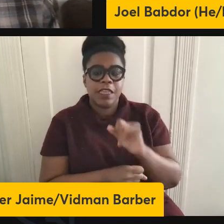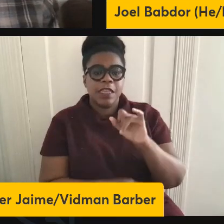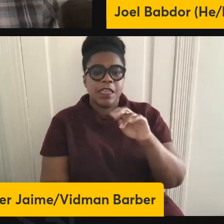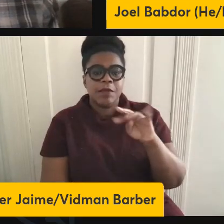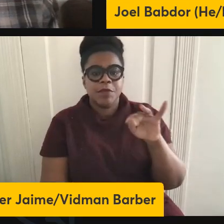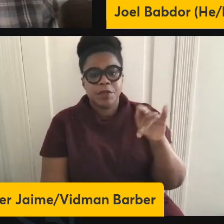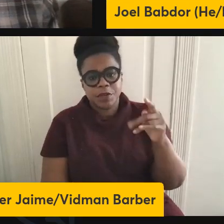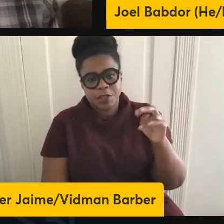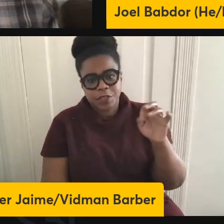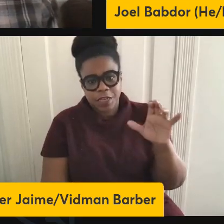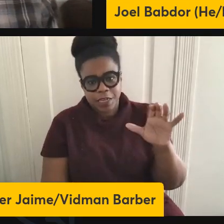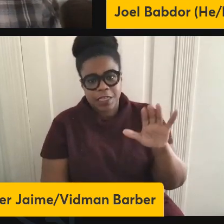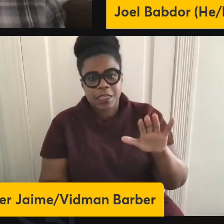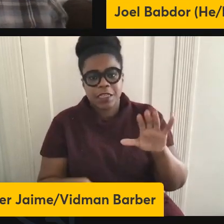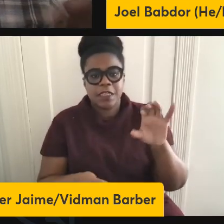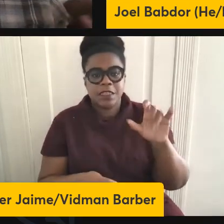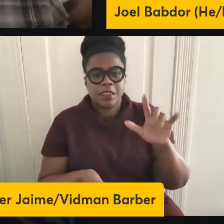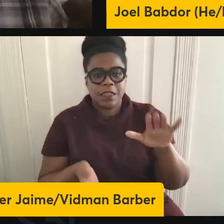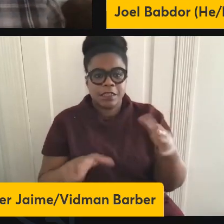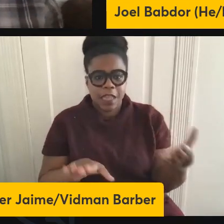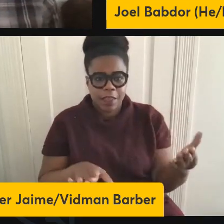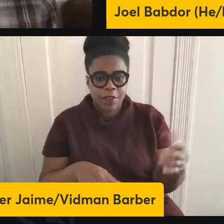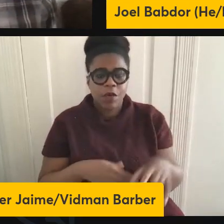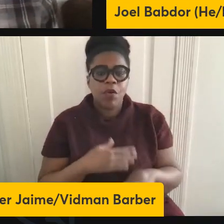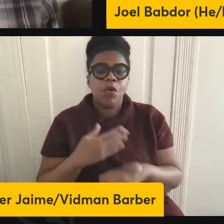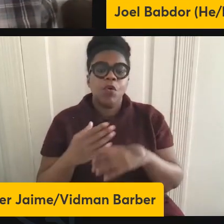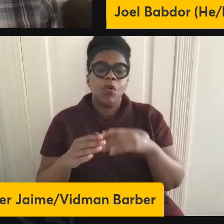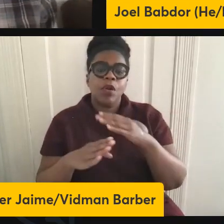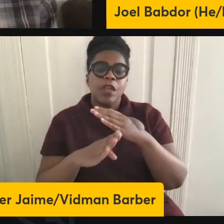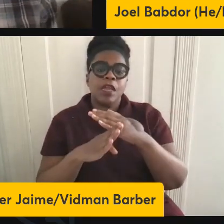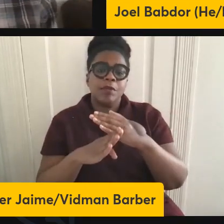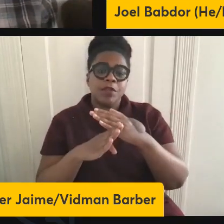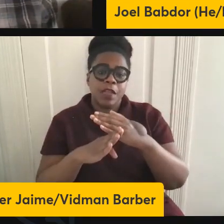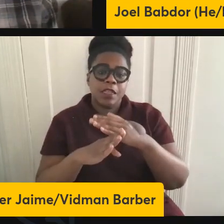death, or immunologically active, if you will.